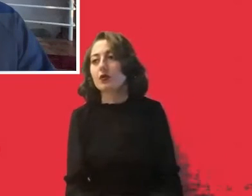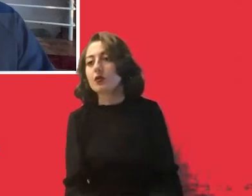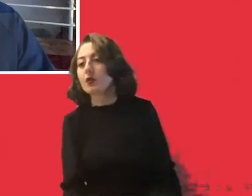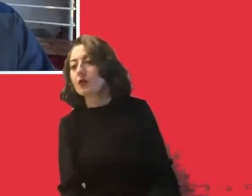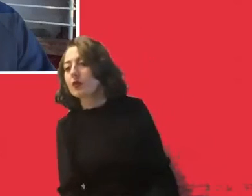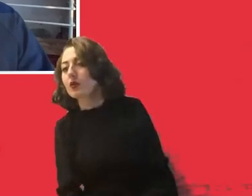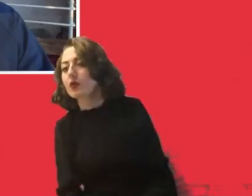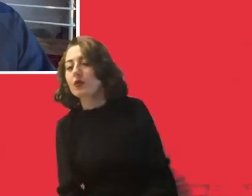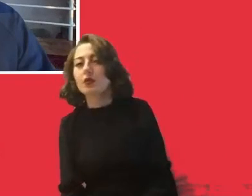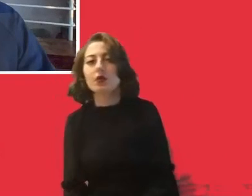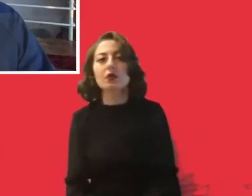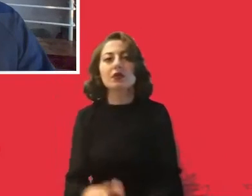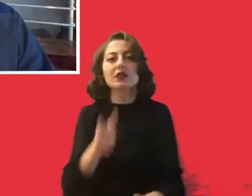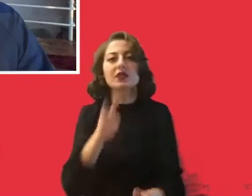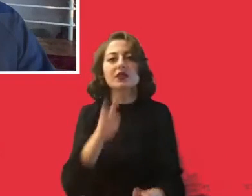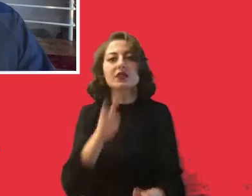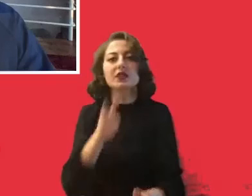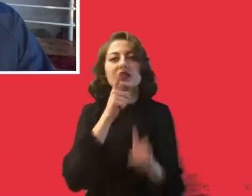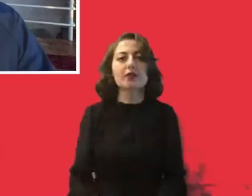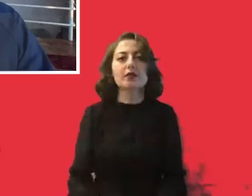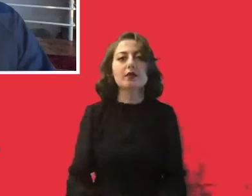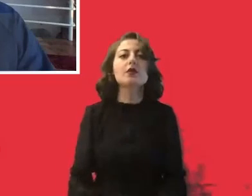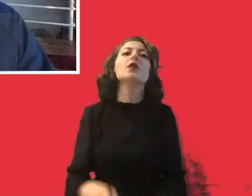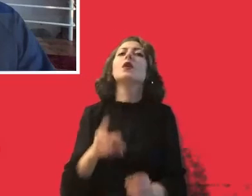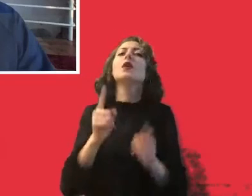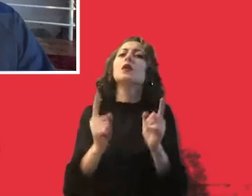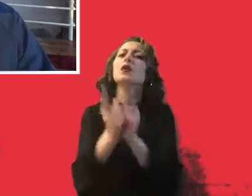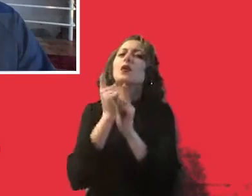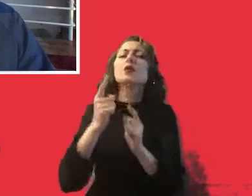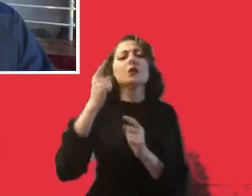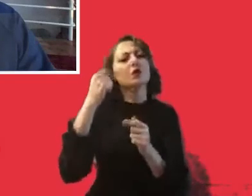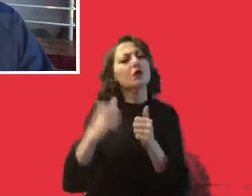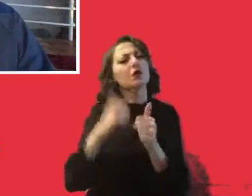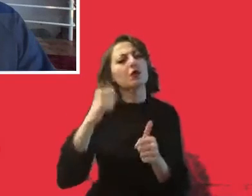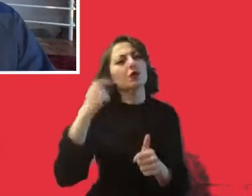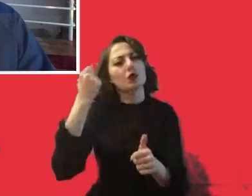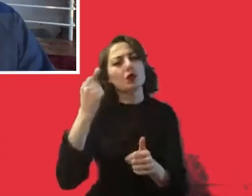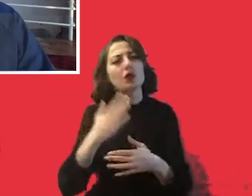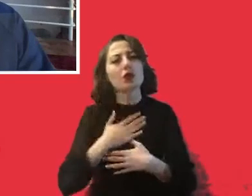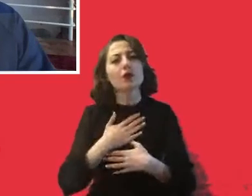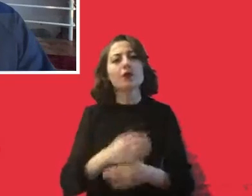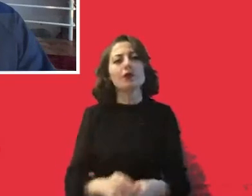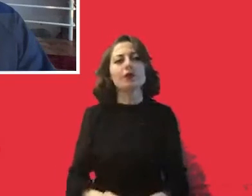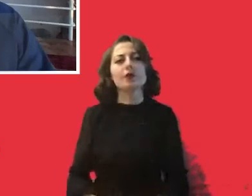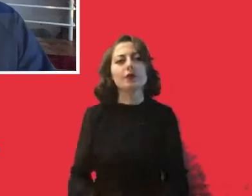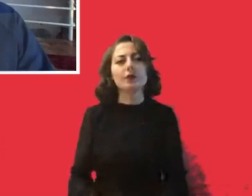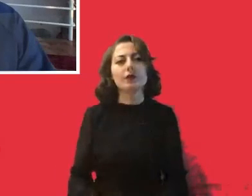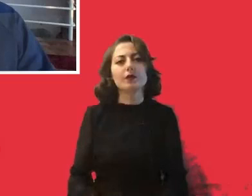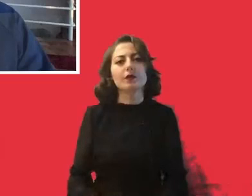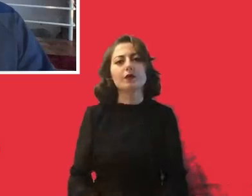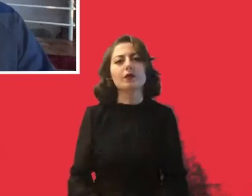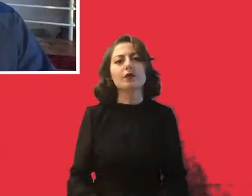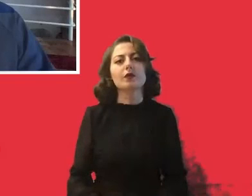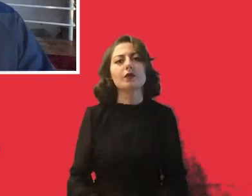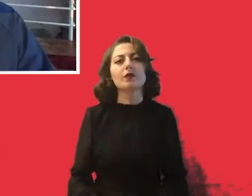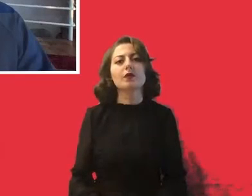gitti. Sanıyorum kısa bir süre içerisinde dönecektir. We lost the sound again, and I hope that they